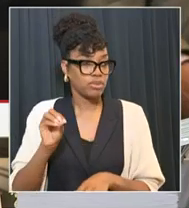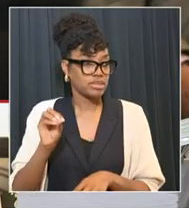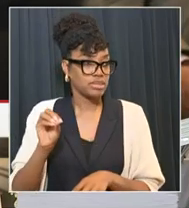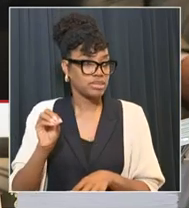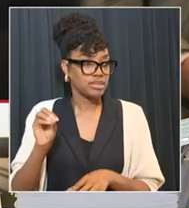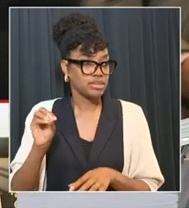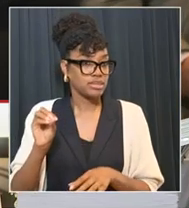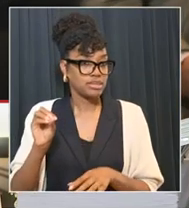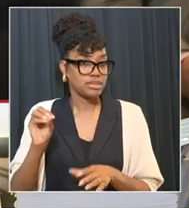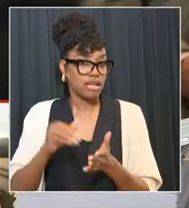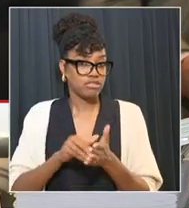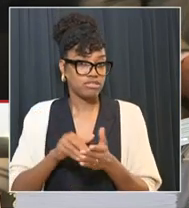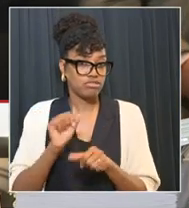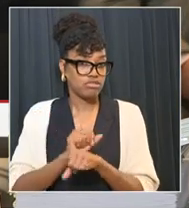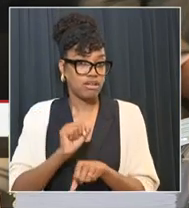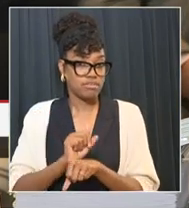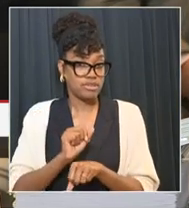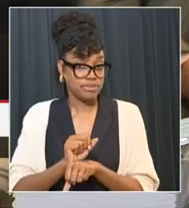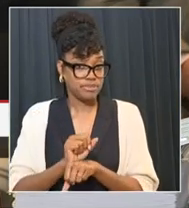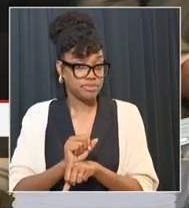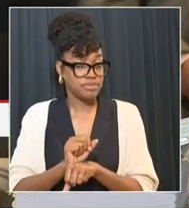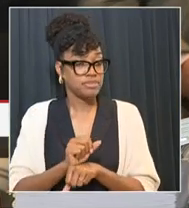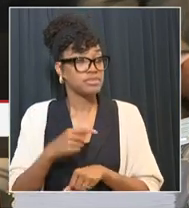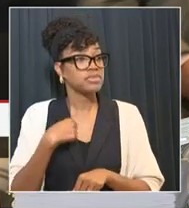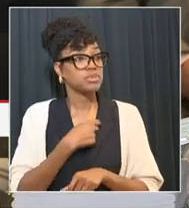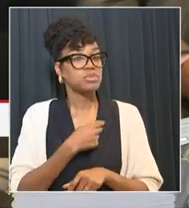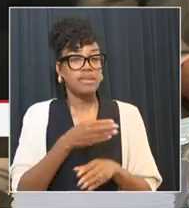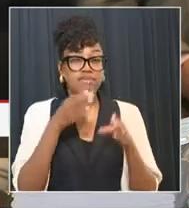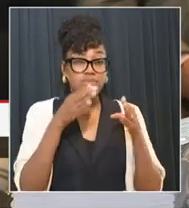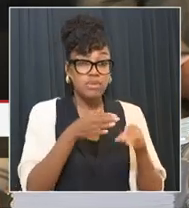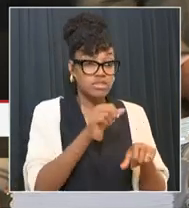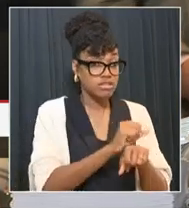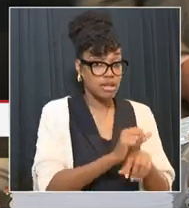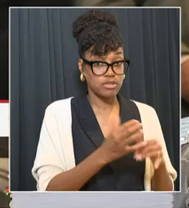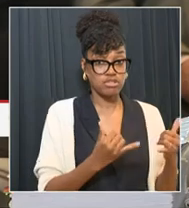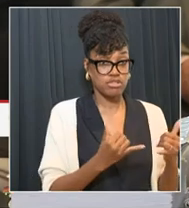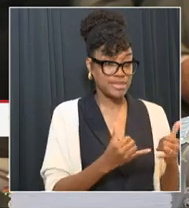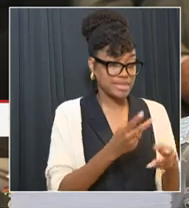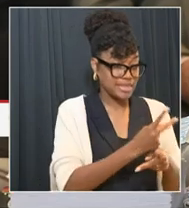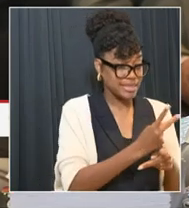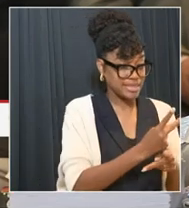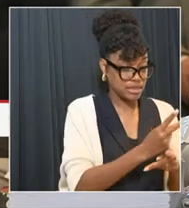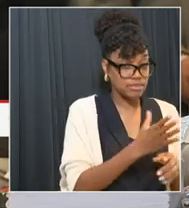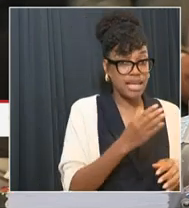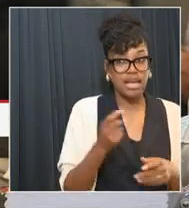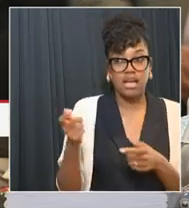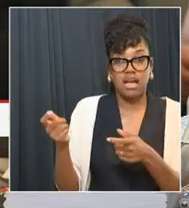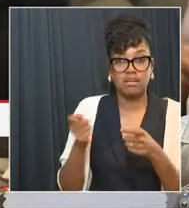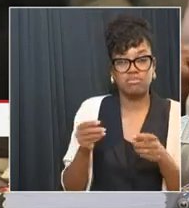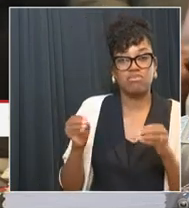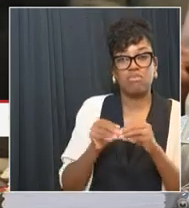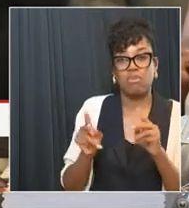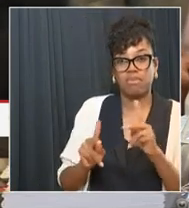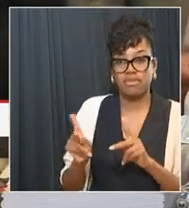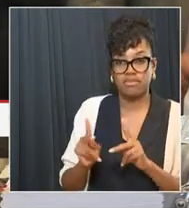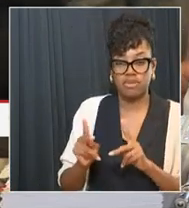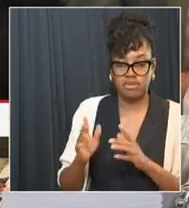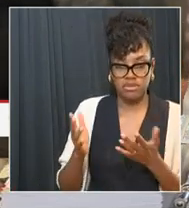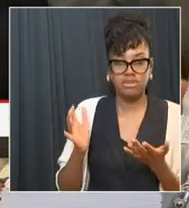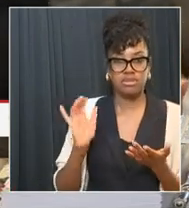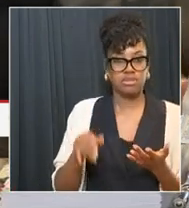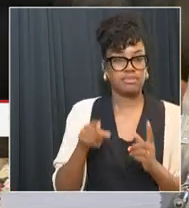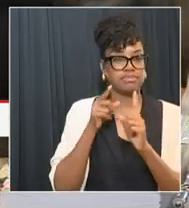the jobs that we have and attracting more jobs and more people in those jobs. The most when we talk